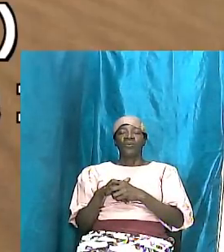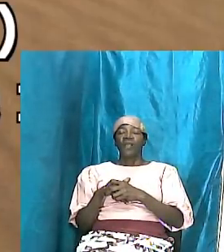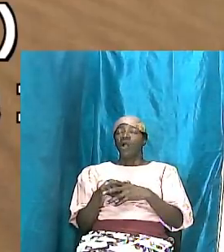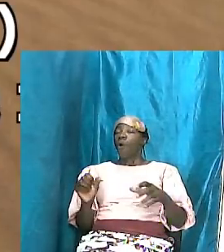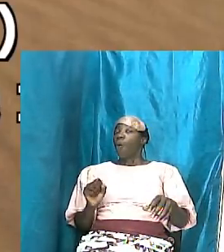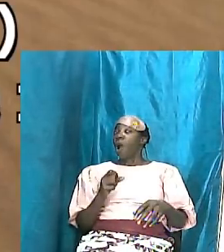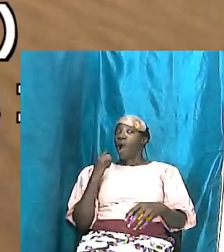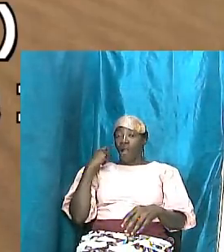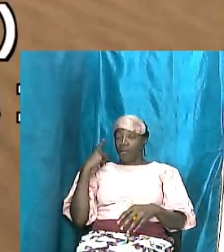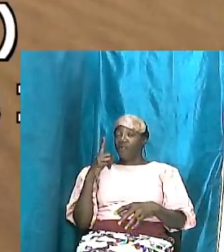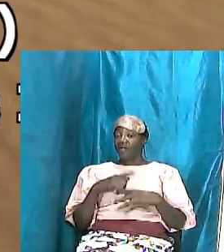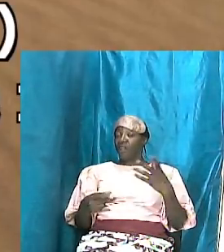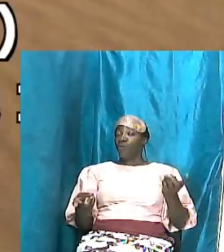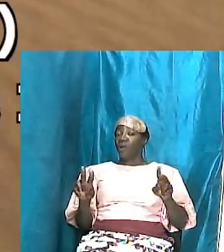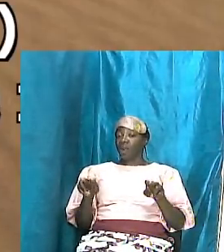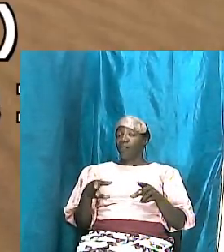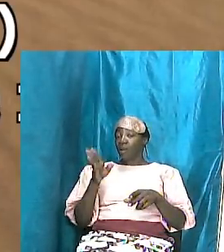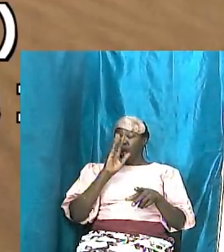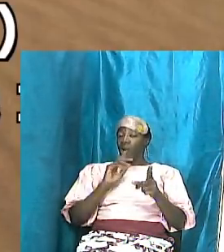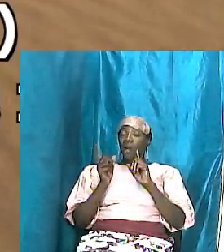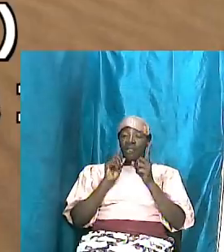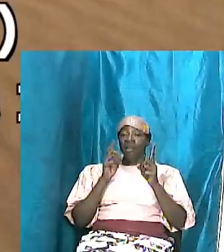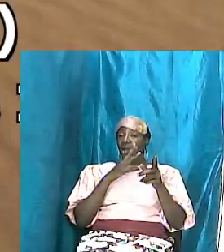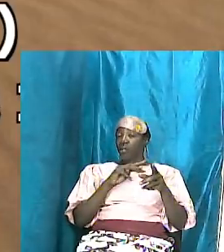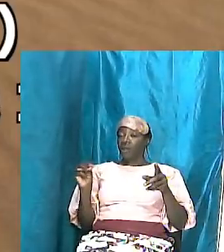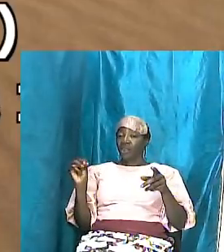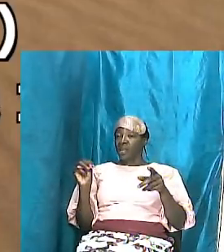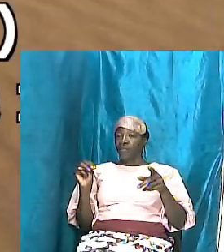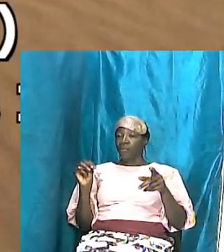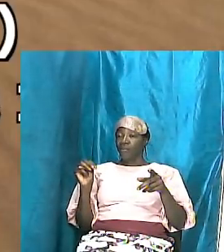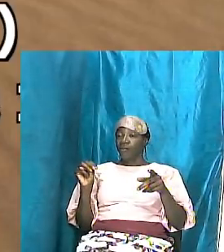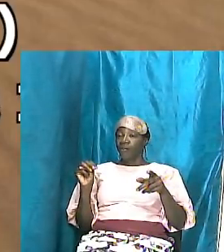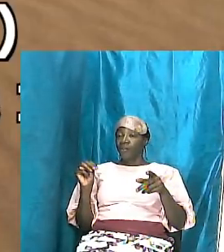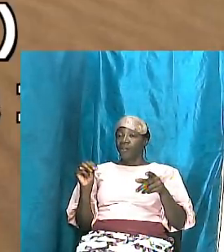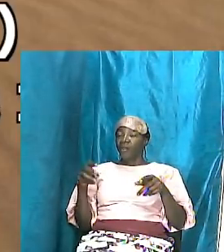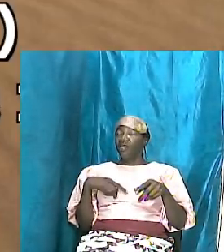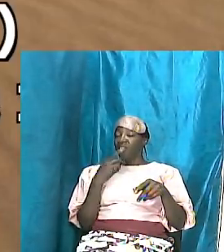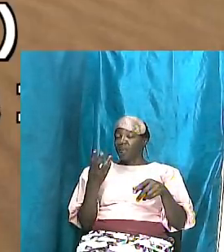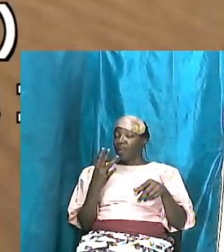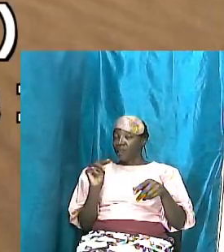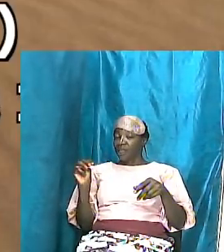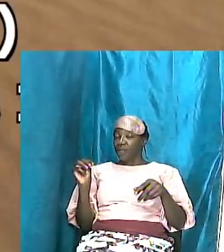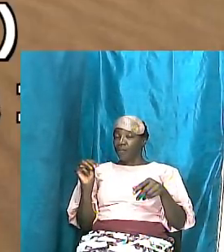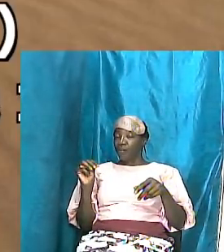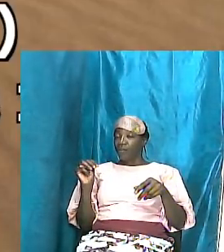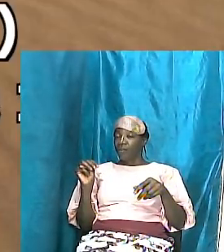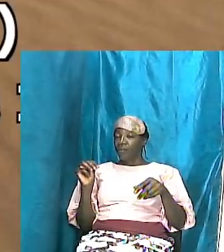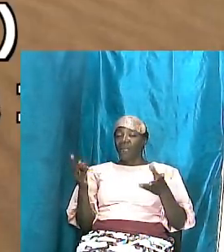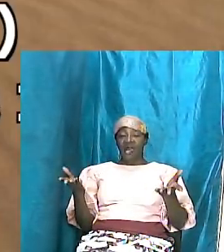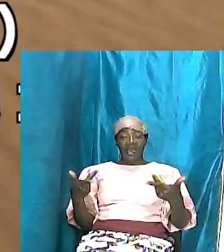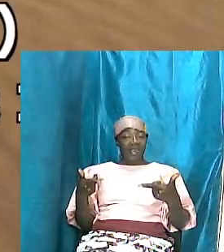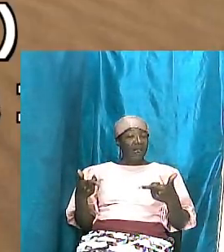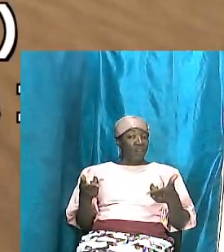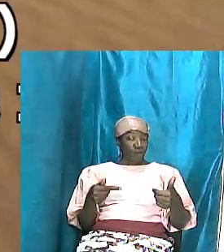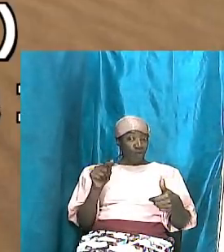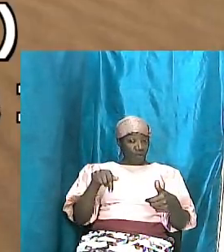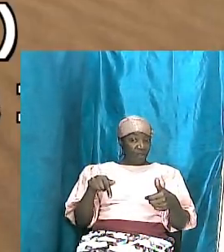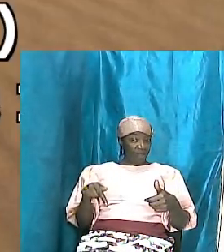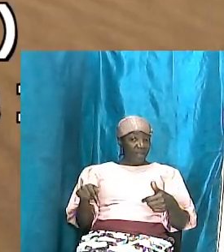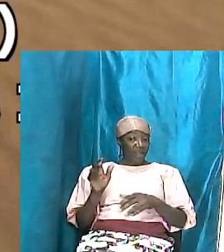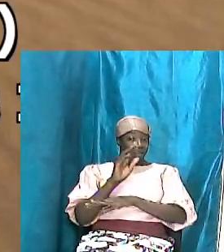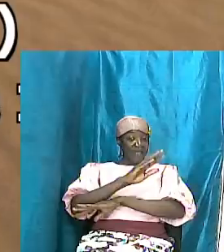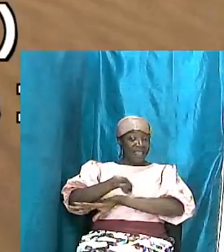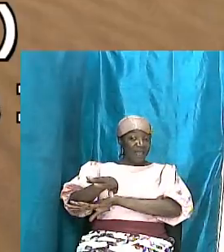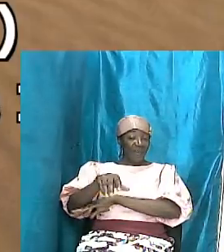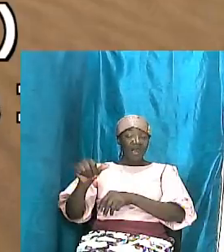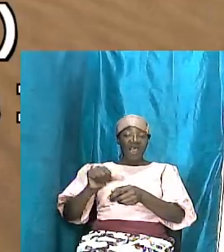is happening here now. So God is talking to them now, you know. God is talking to them and he's telling them, here's what you're going to do this evening. Every